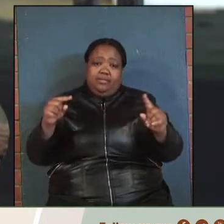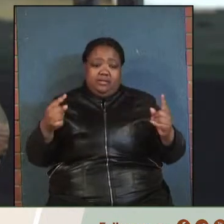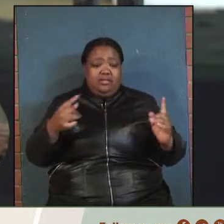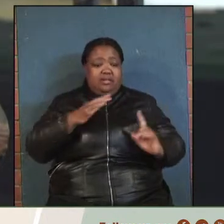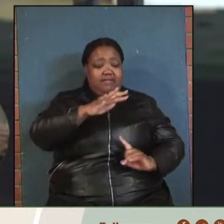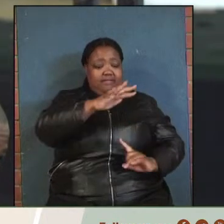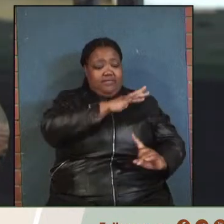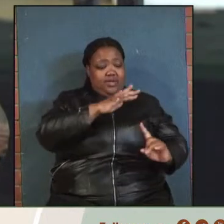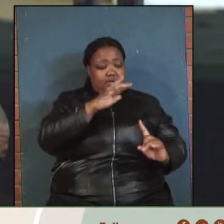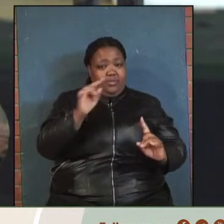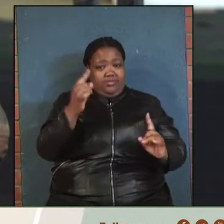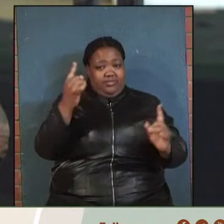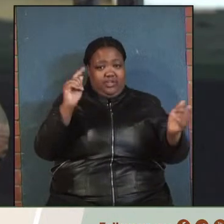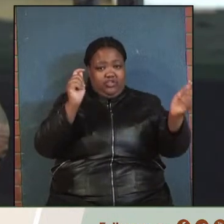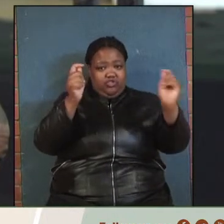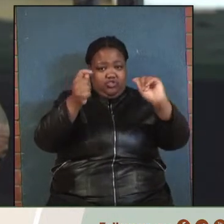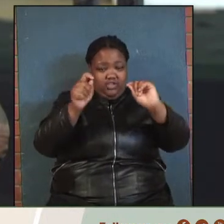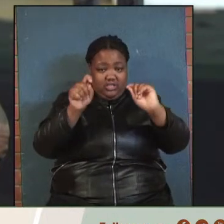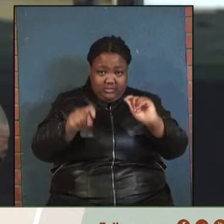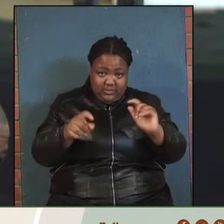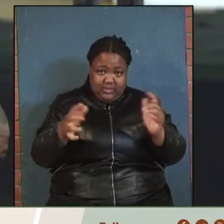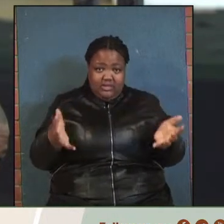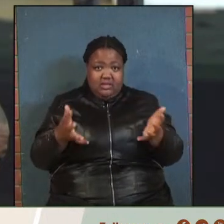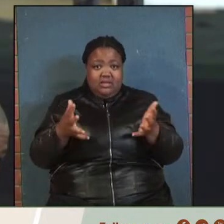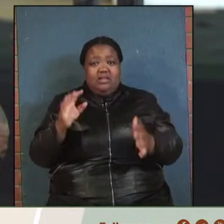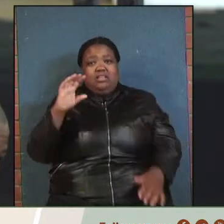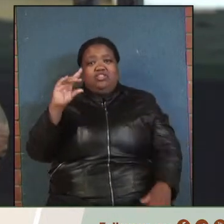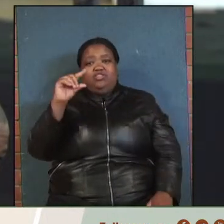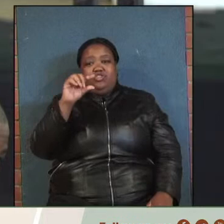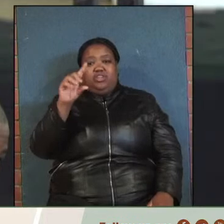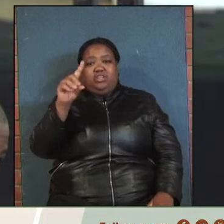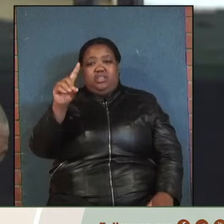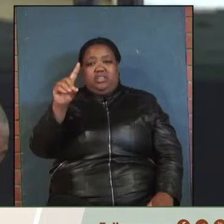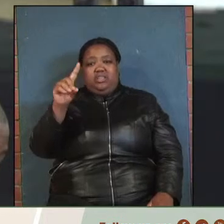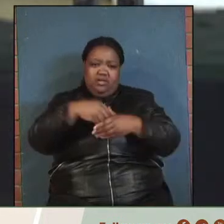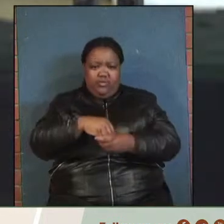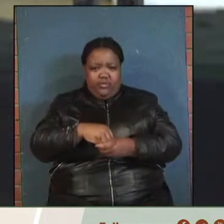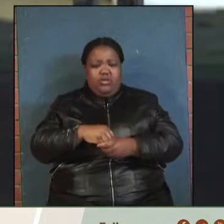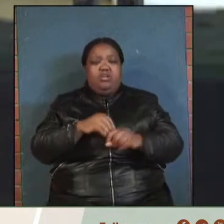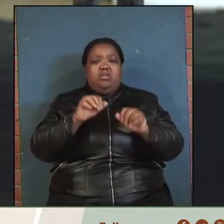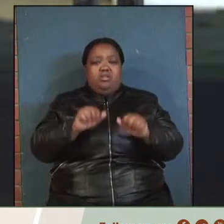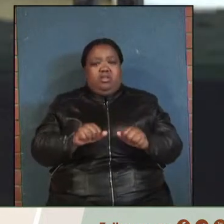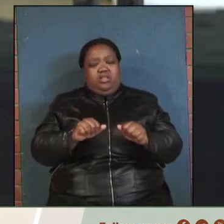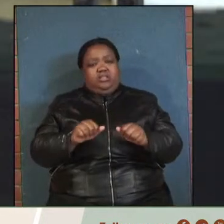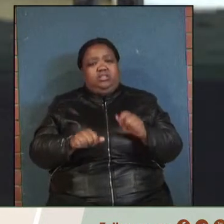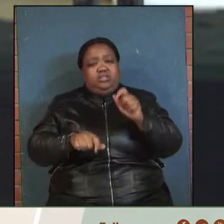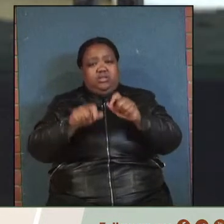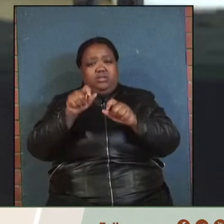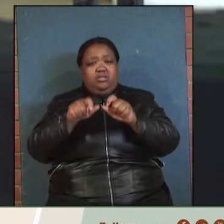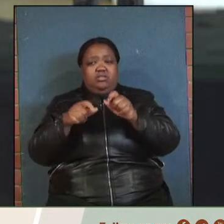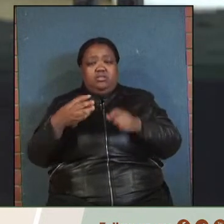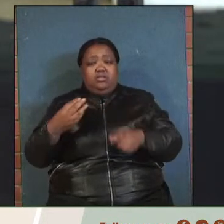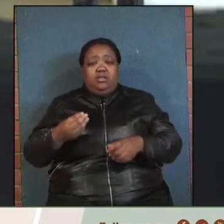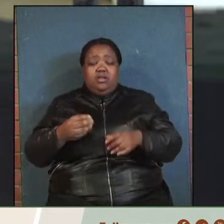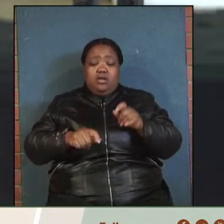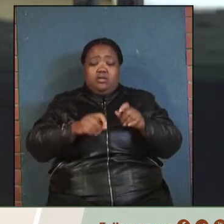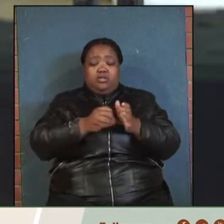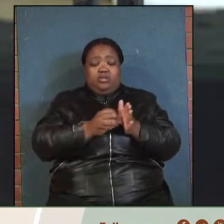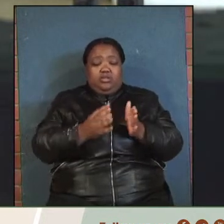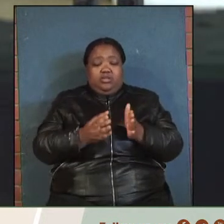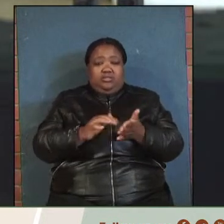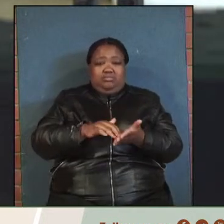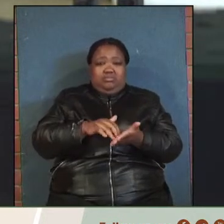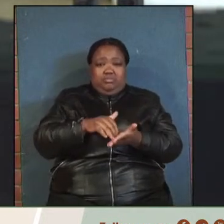changed. This cannot be achieved until the GDE realizes that not only are numbers of young vulnerable learners of the